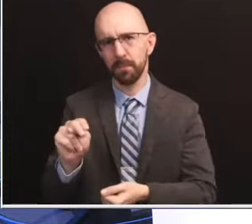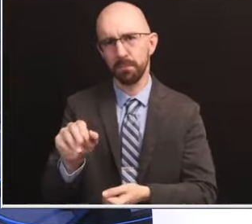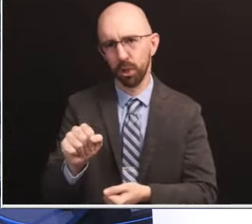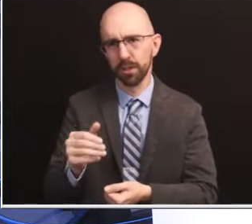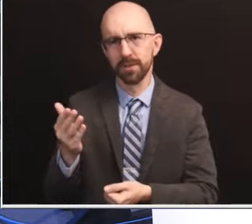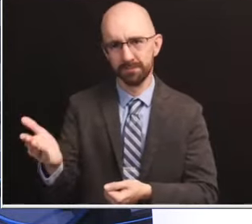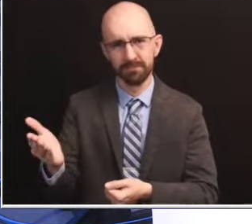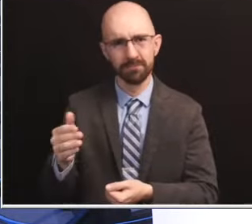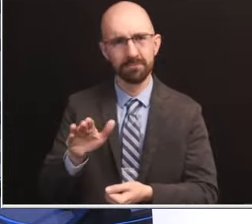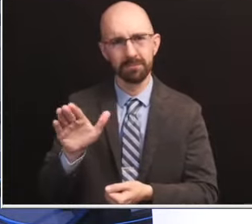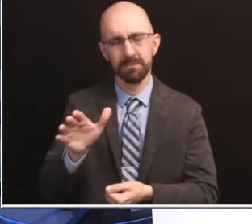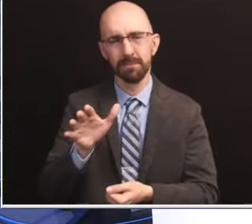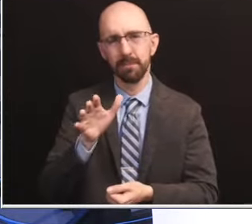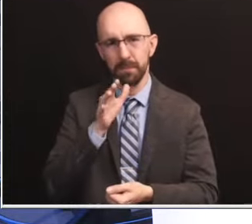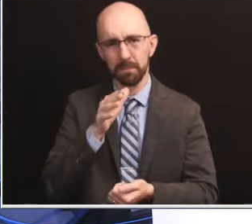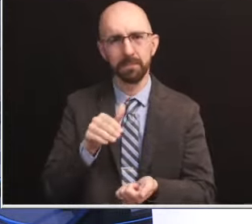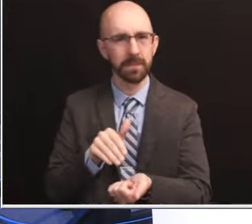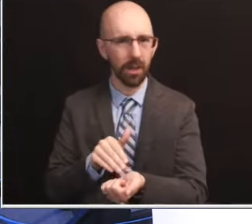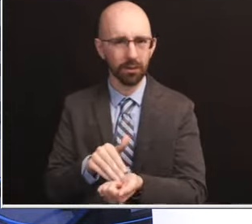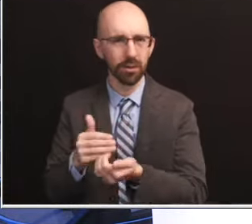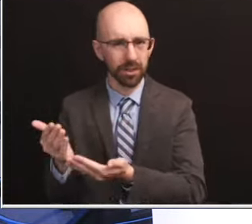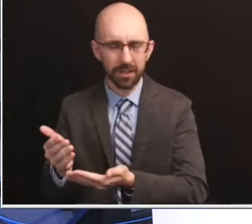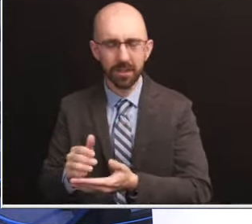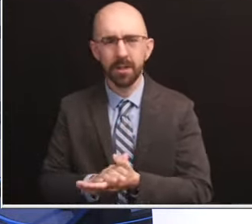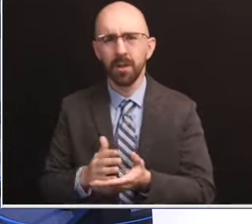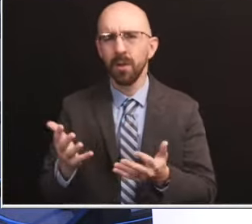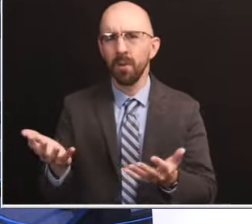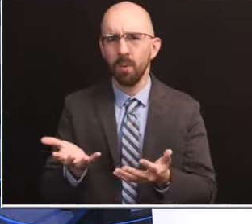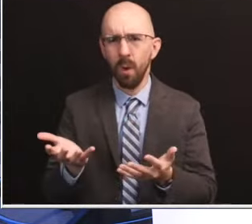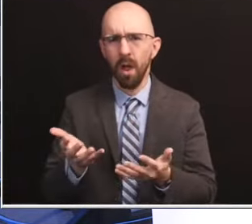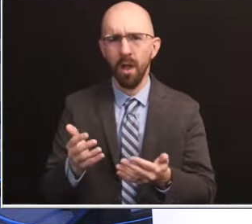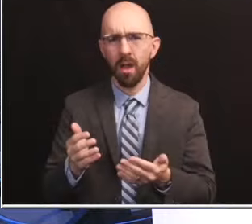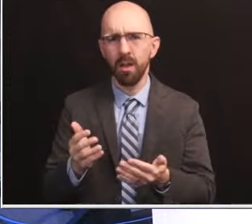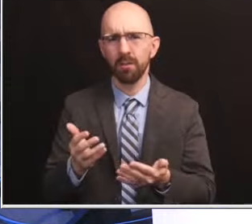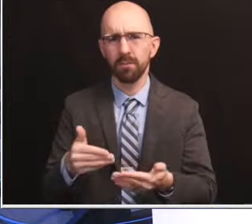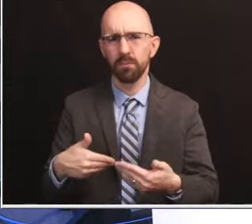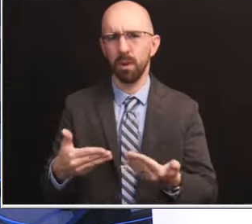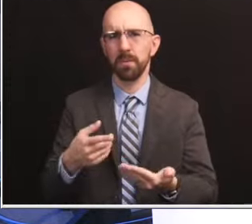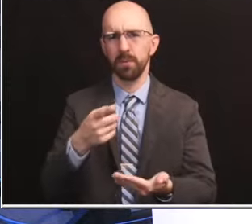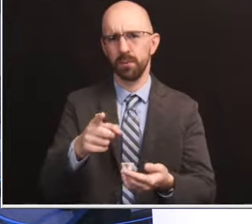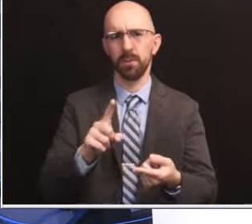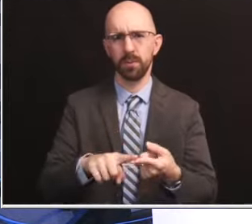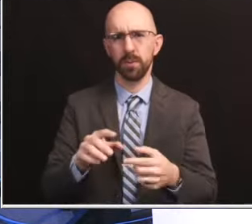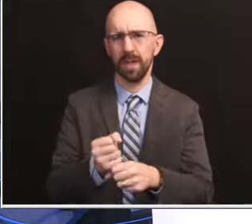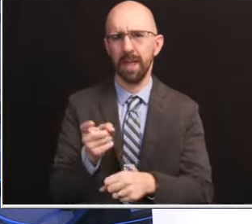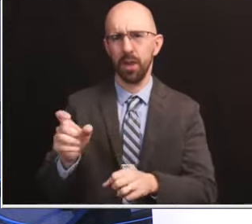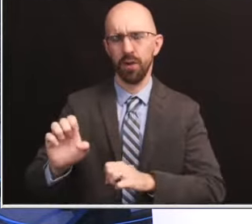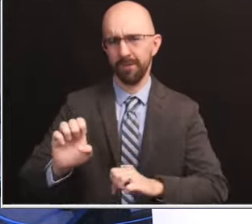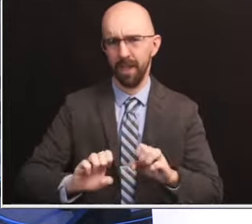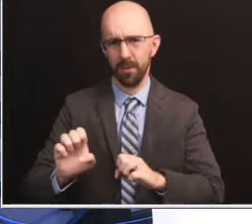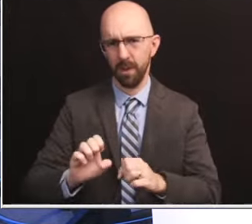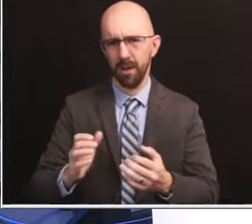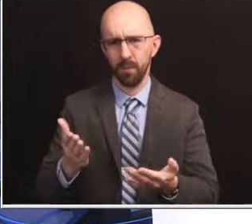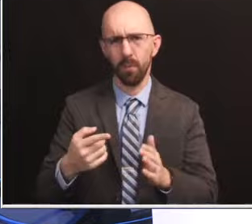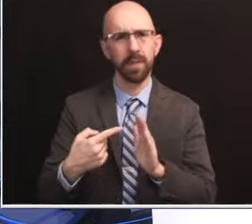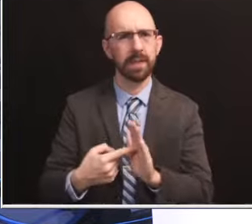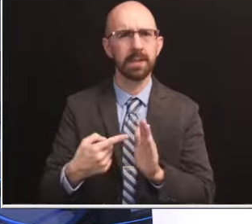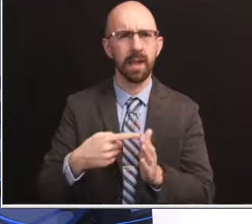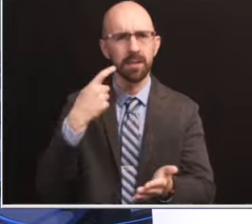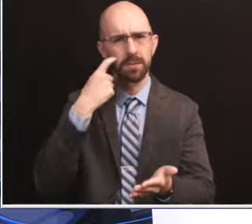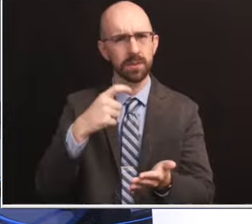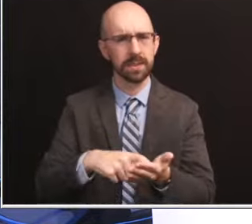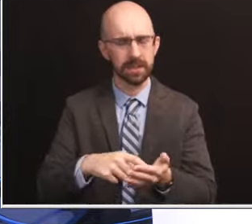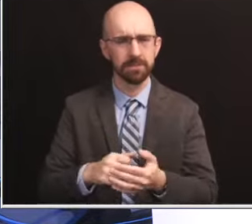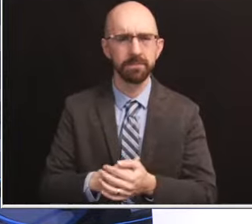Nancy's mom's doctor, Joan's doctor. What prompted you to get her evaluated? What were the signs you were seeing? So we had